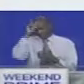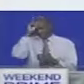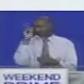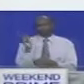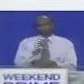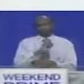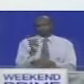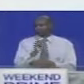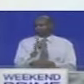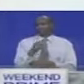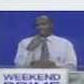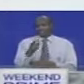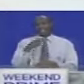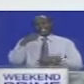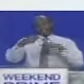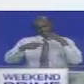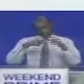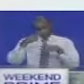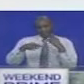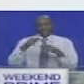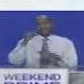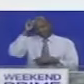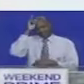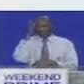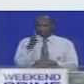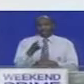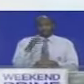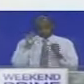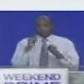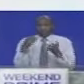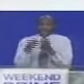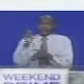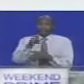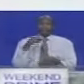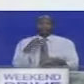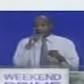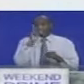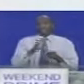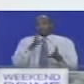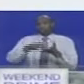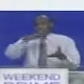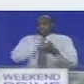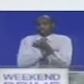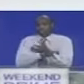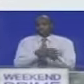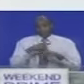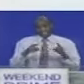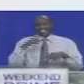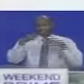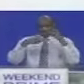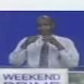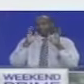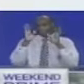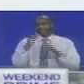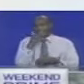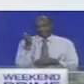Tulitaka kusema ni maendeleo mashinani. Kwa sababu pesa mashinani yaweza kuja na kwenda mfuko ya mtu, lakini maendeleo mashinani ndio ile tabadilisha